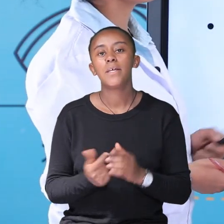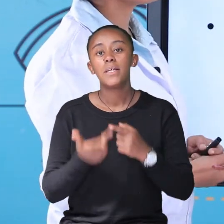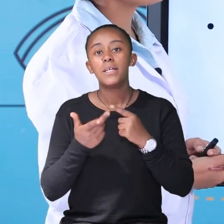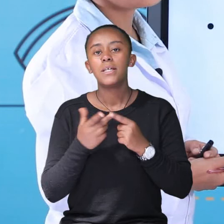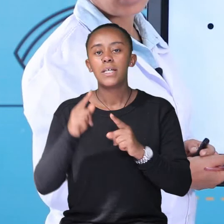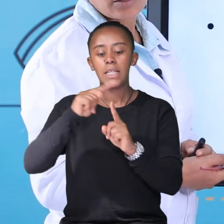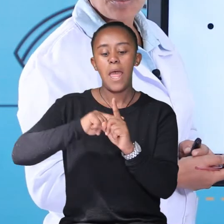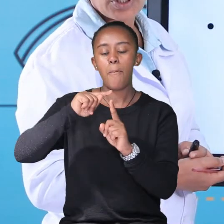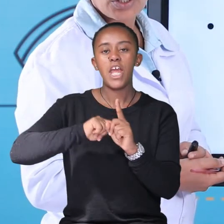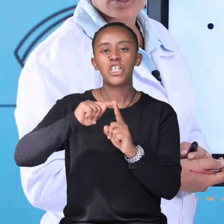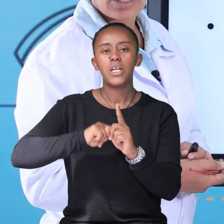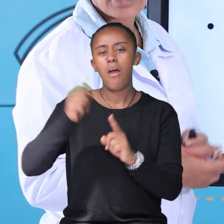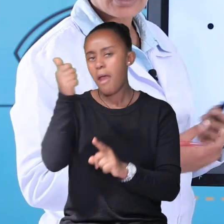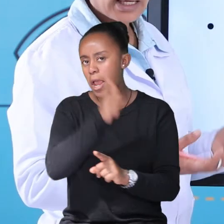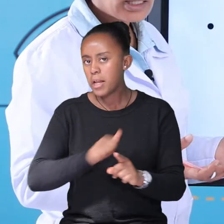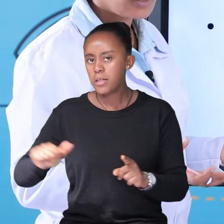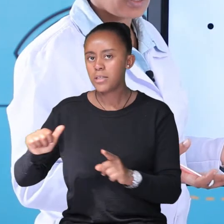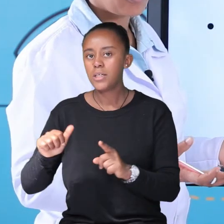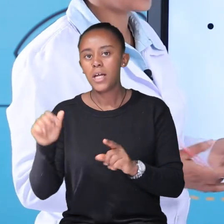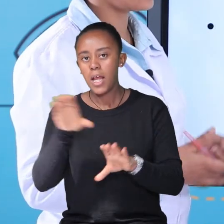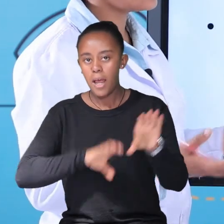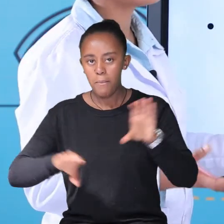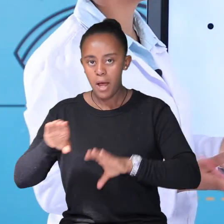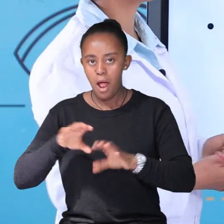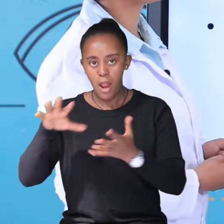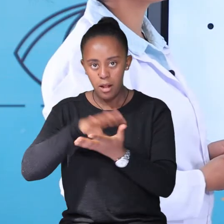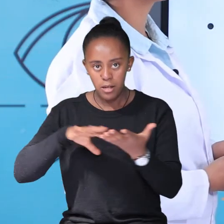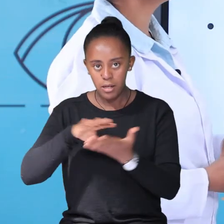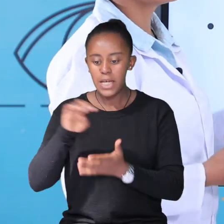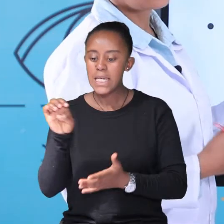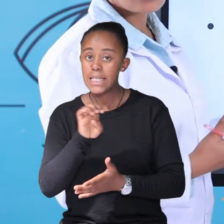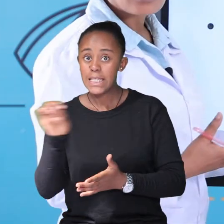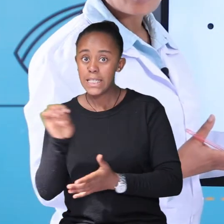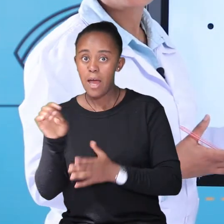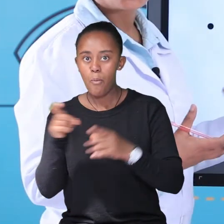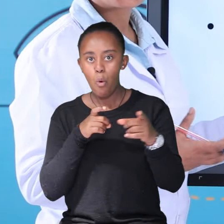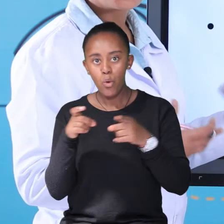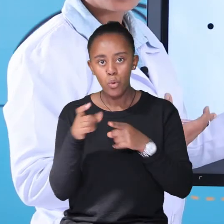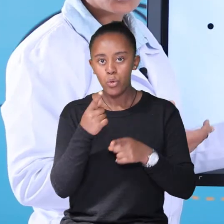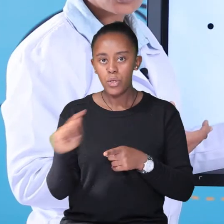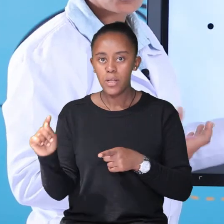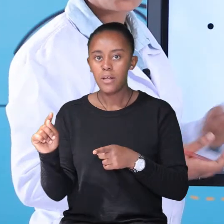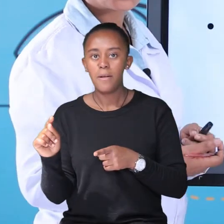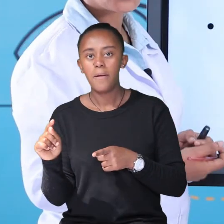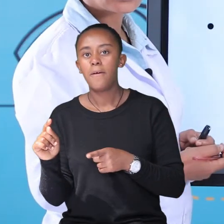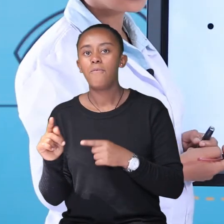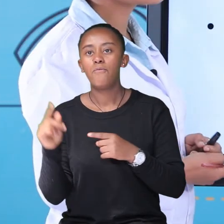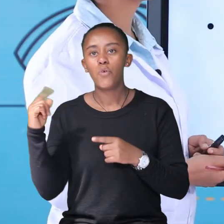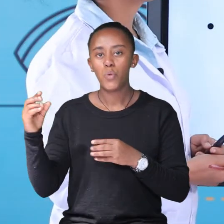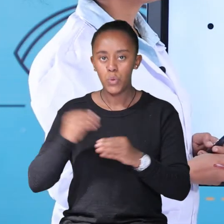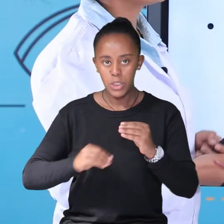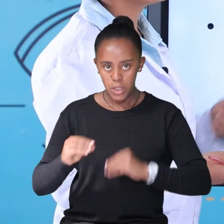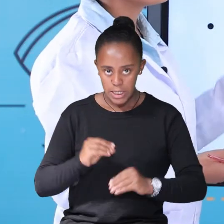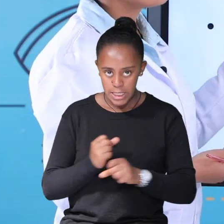And the third one is temperature. As any enzyme, as any chemical reaction, enzyme control the process of